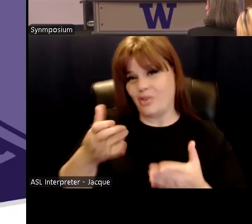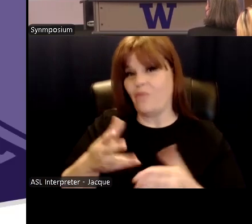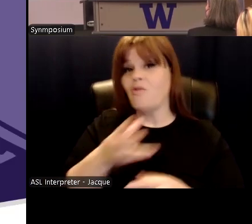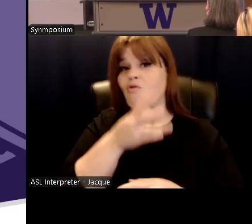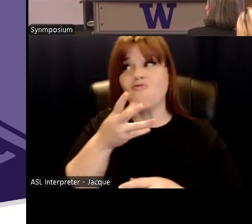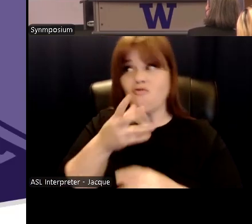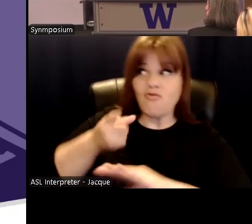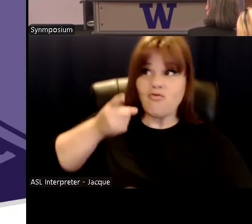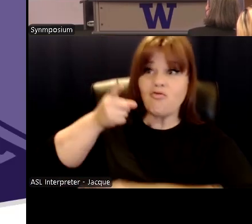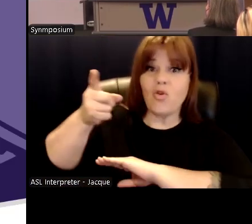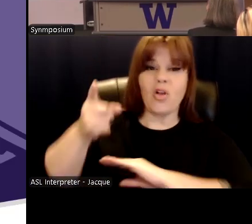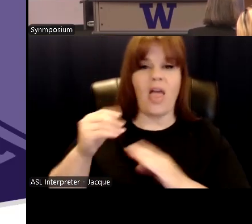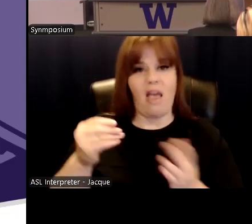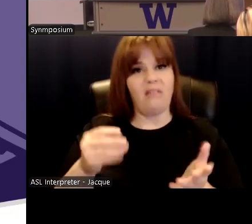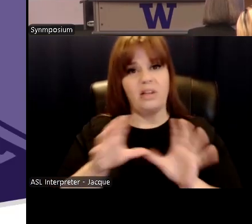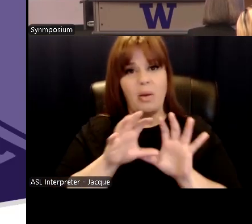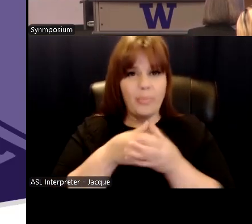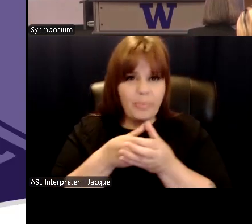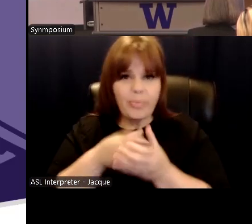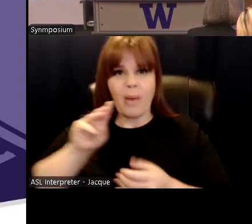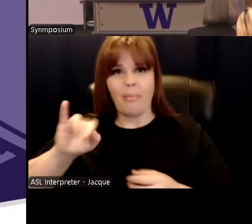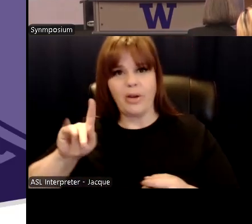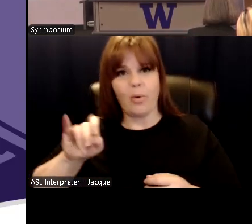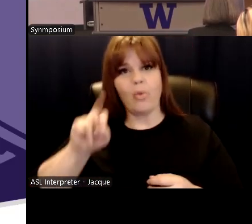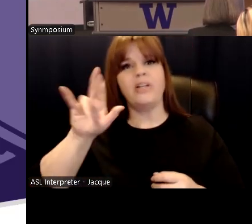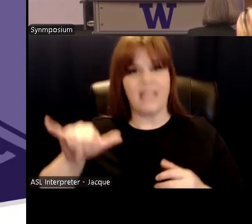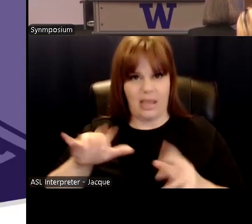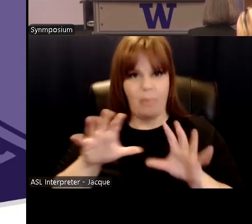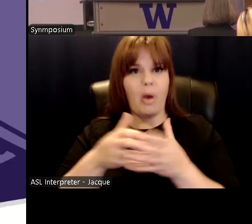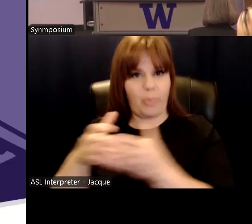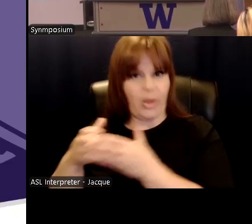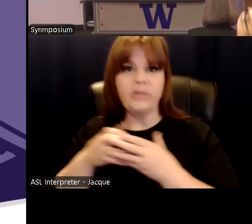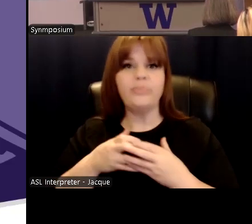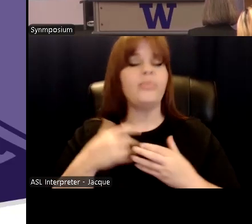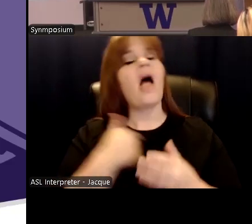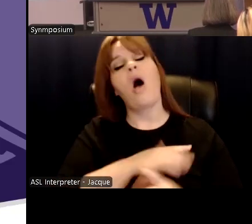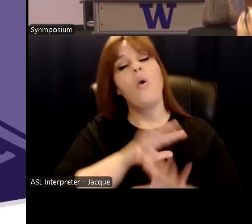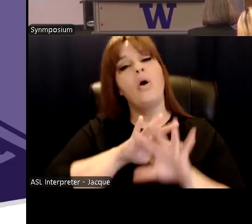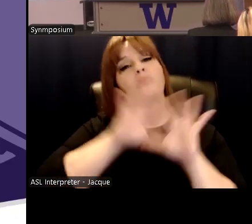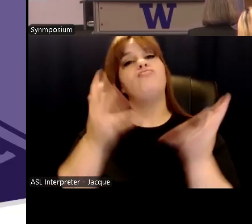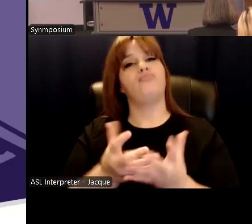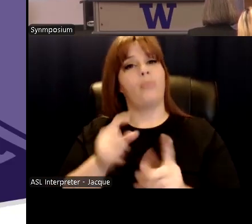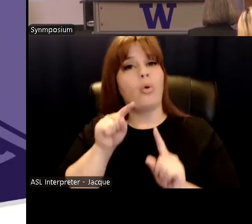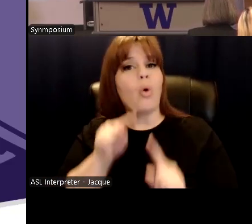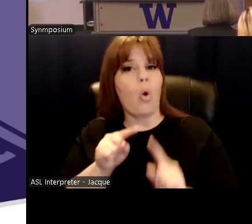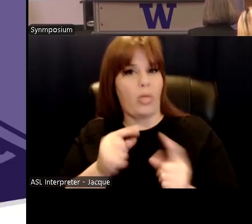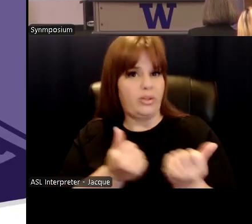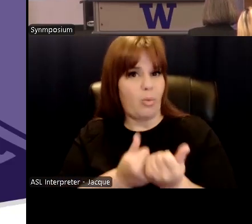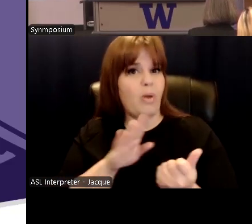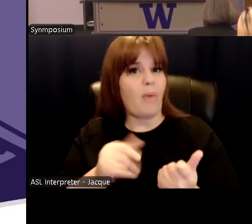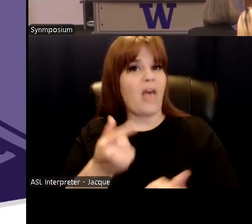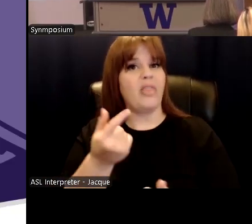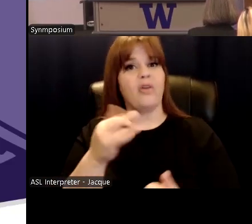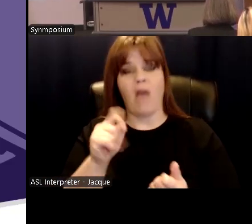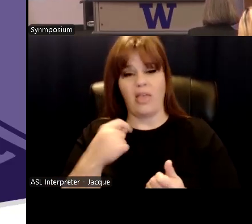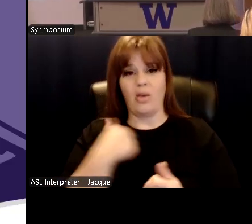minority populations. So our overarching goal that is supported by the grant that we have obtained